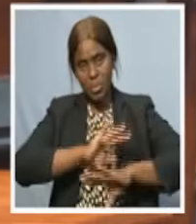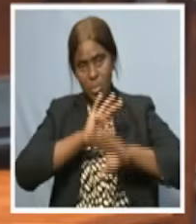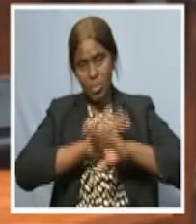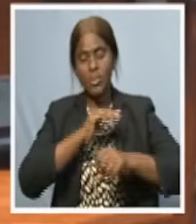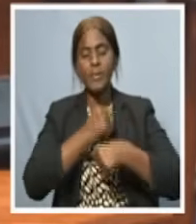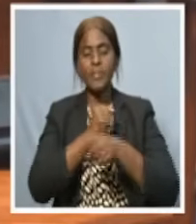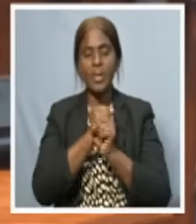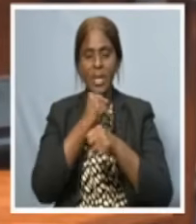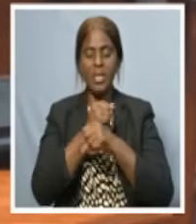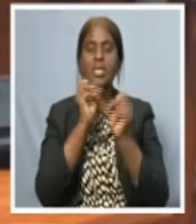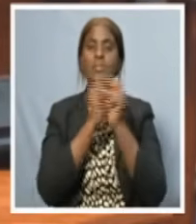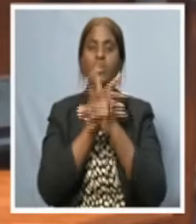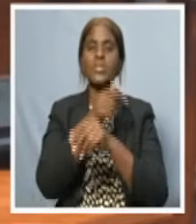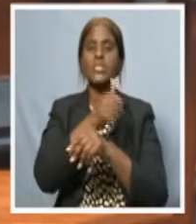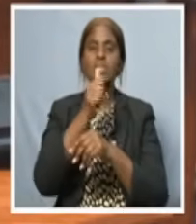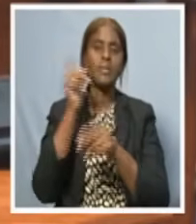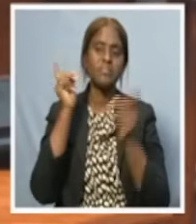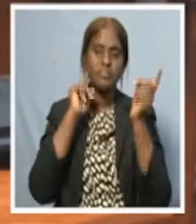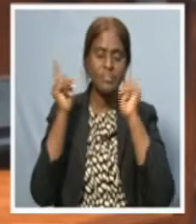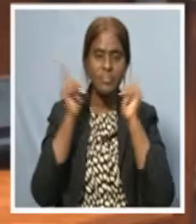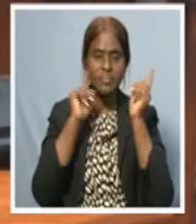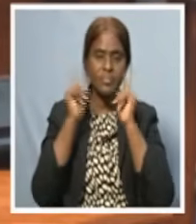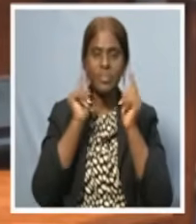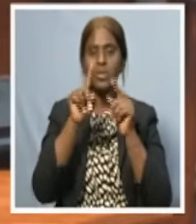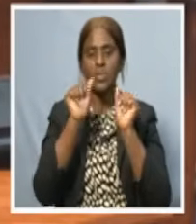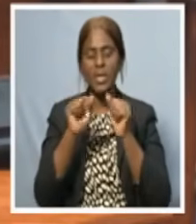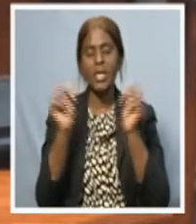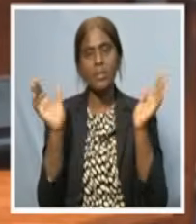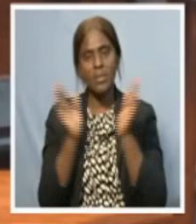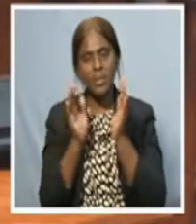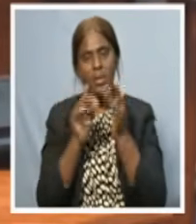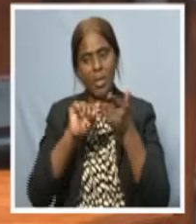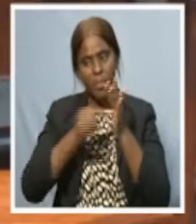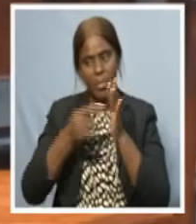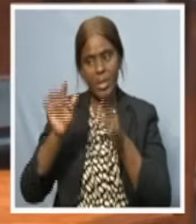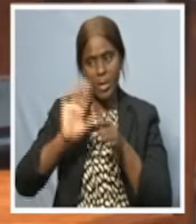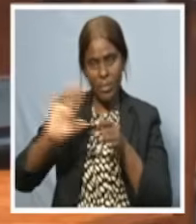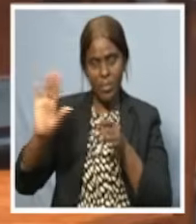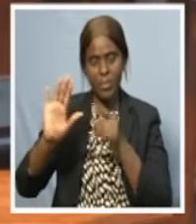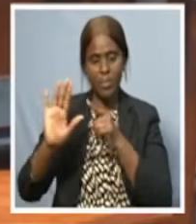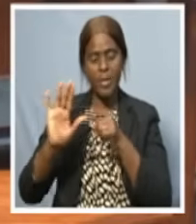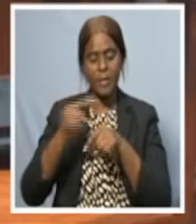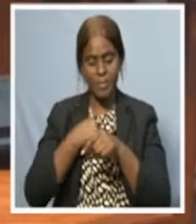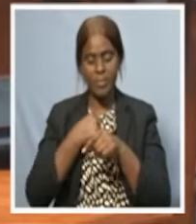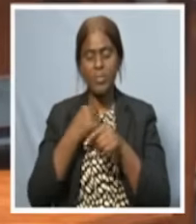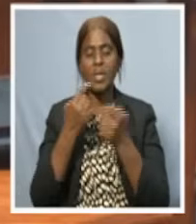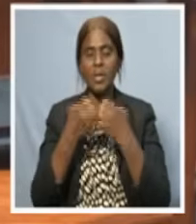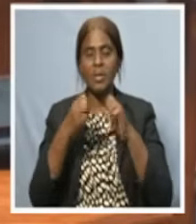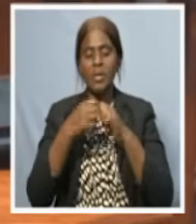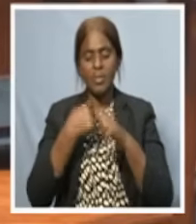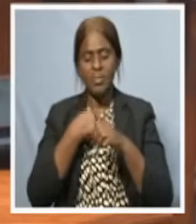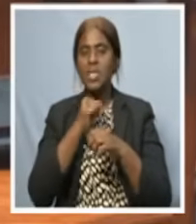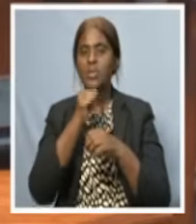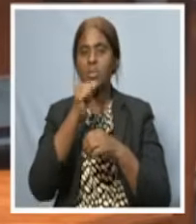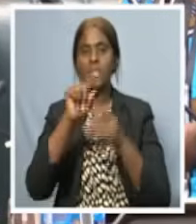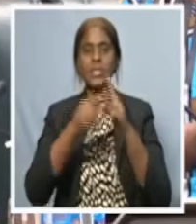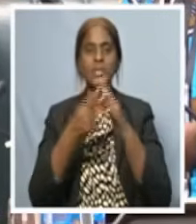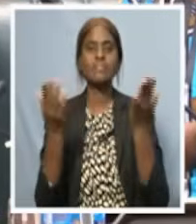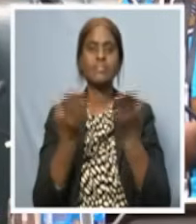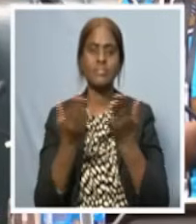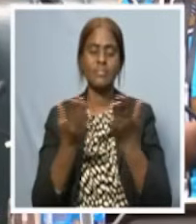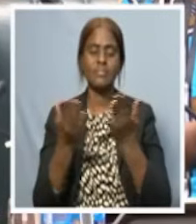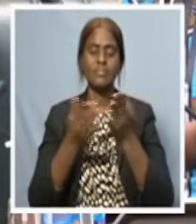making noise so that they listen. You can summarize the point of order. No, I haven't even started, Order, Madam Honorable Speaker.